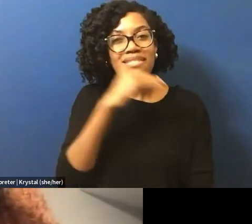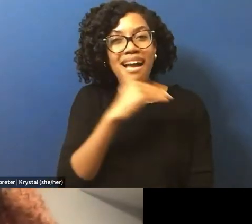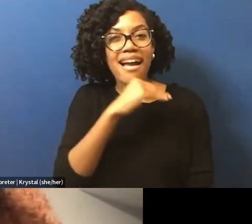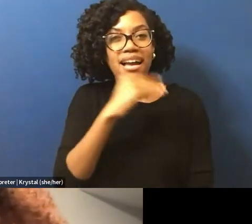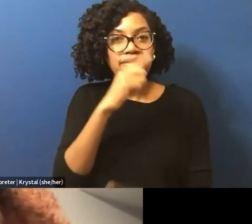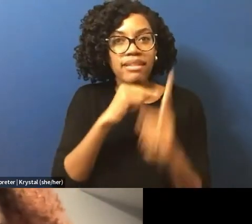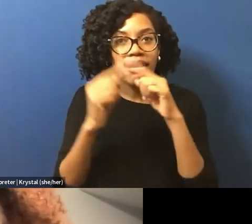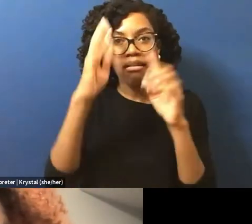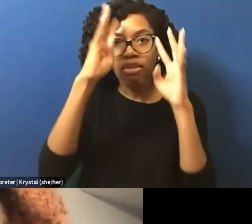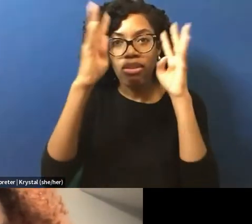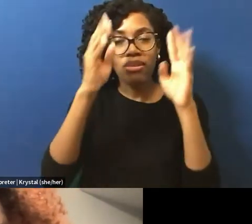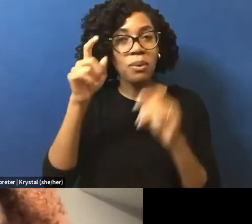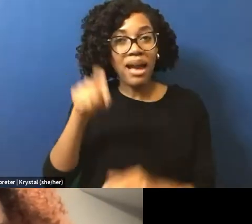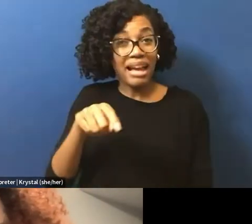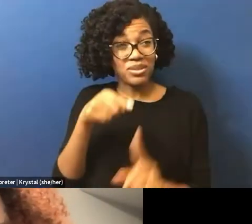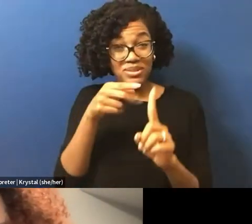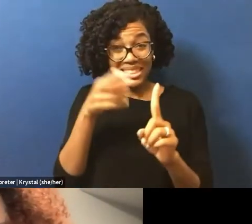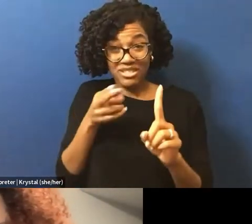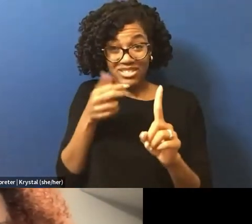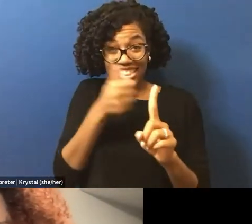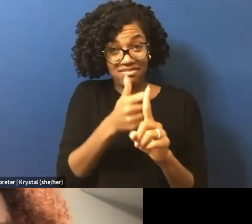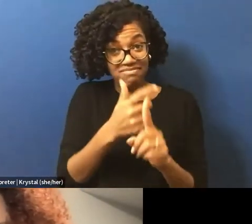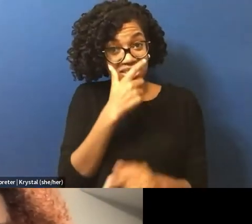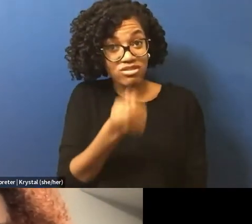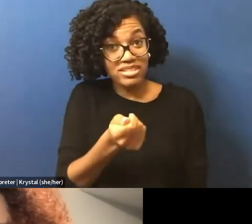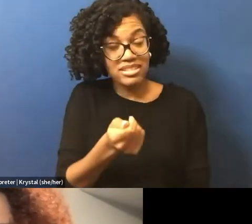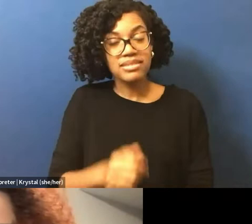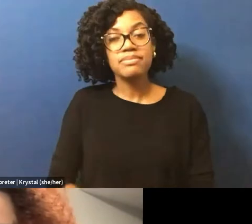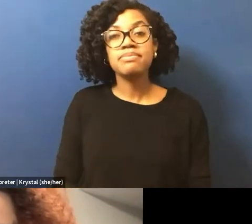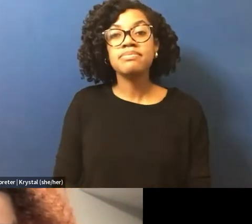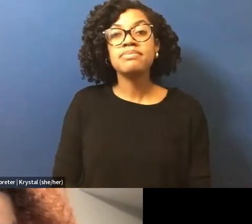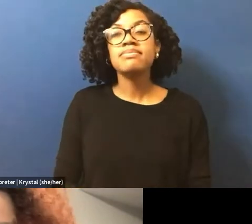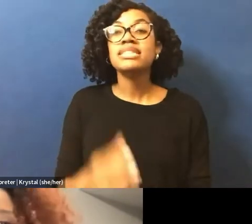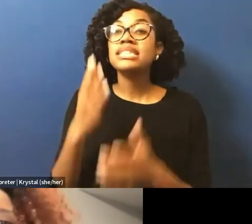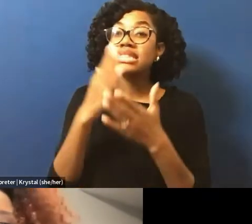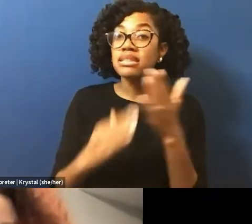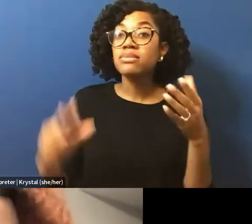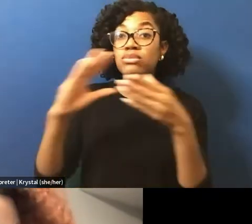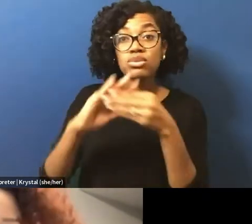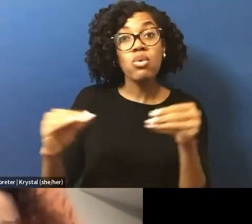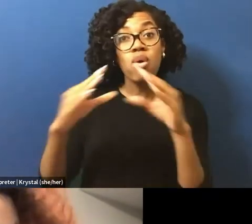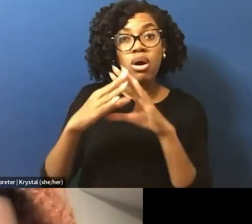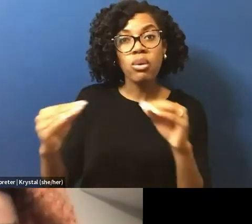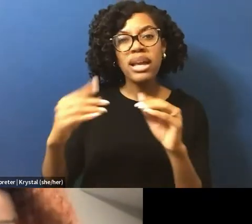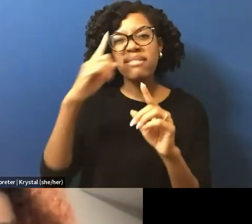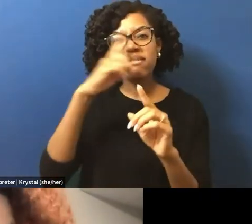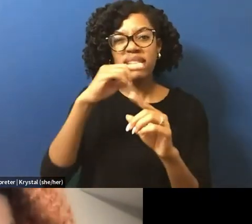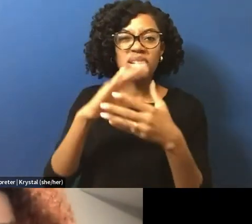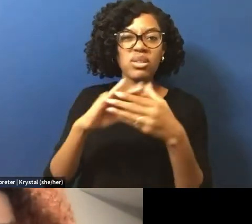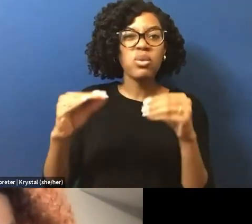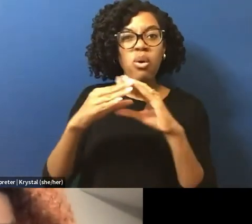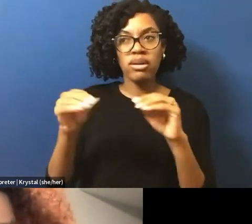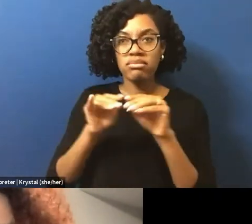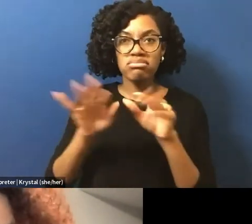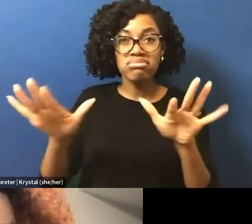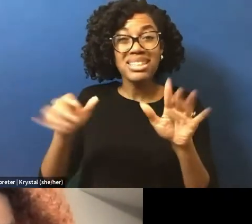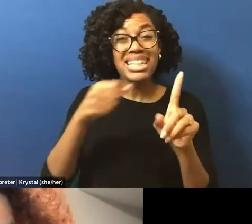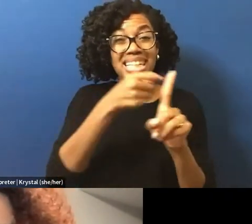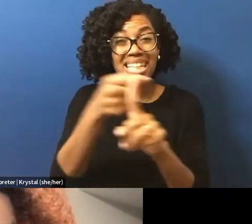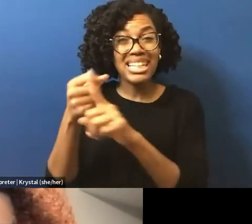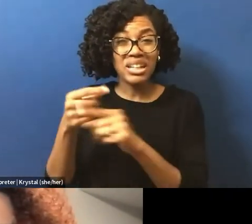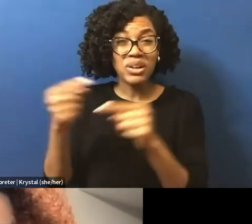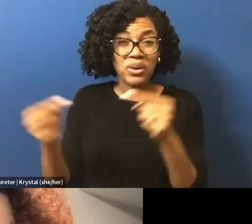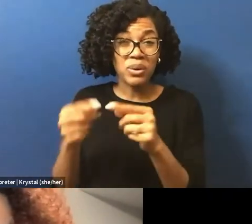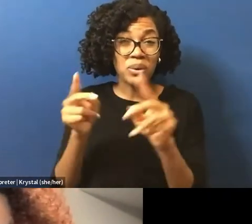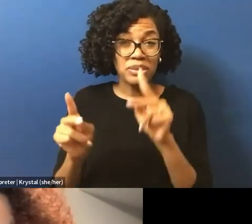students. But also that some narratives hurt people, right? And we see the real effects of that. I mean, to